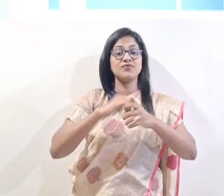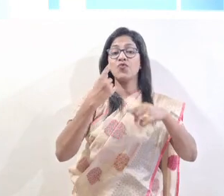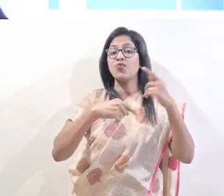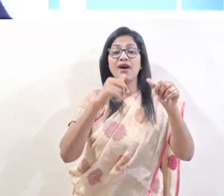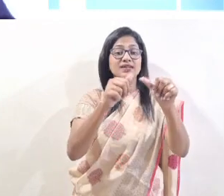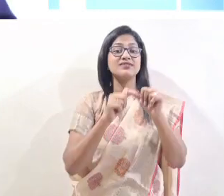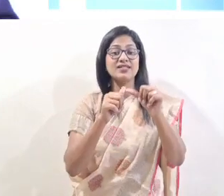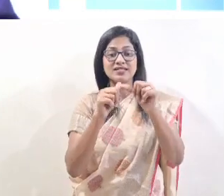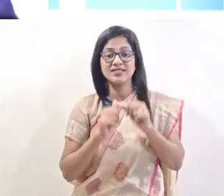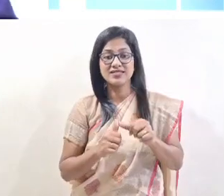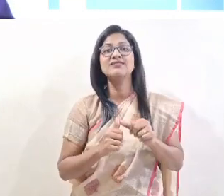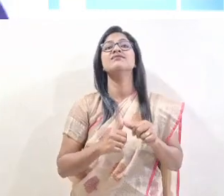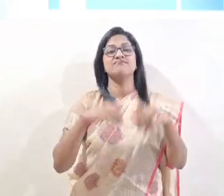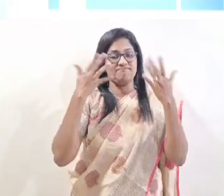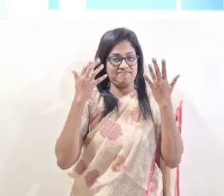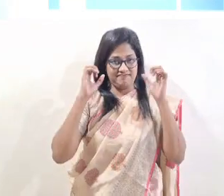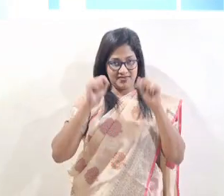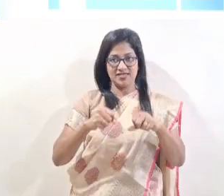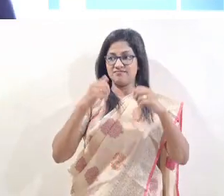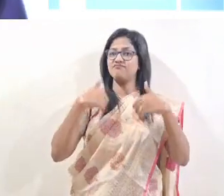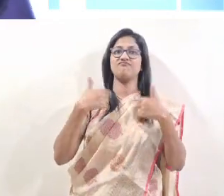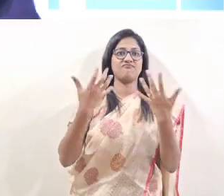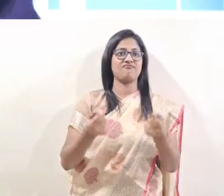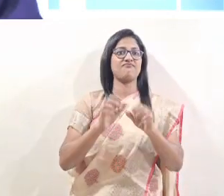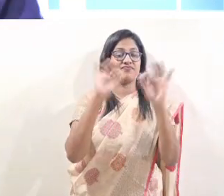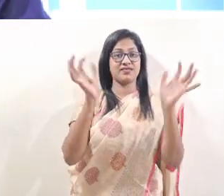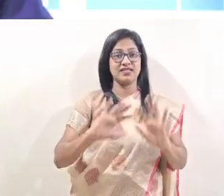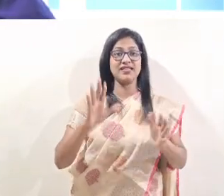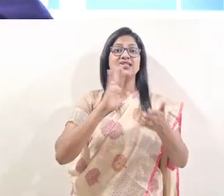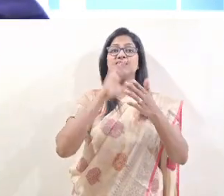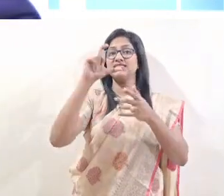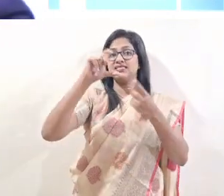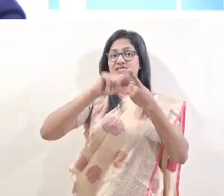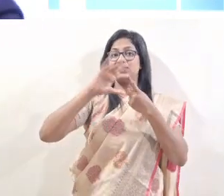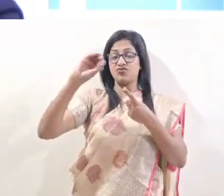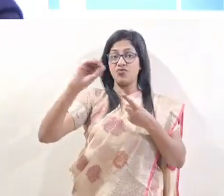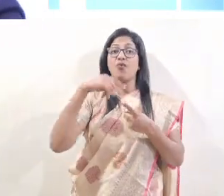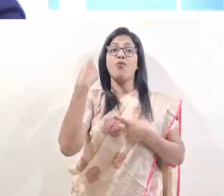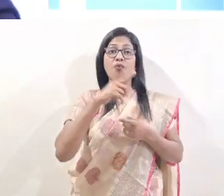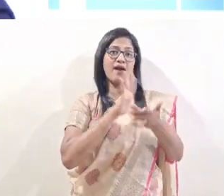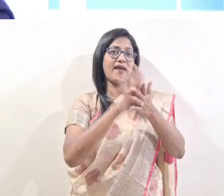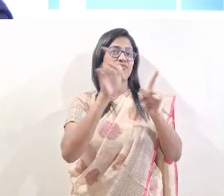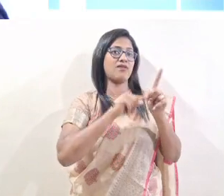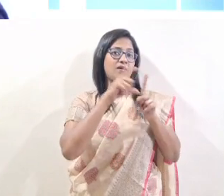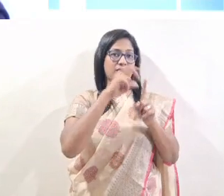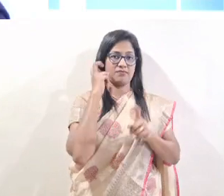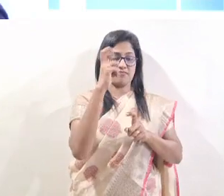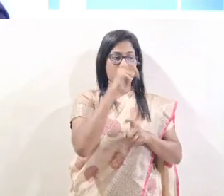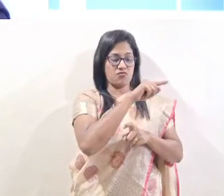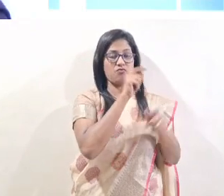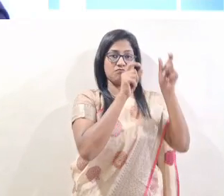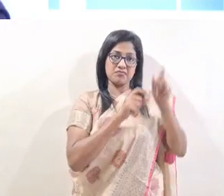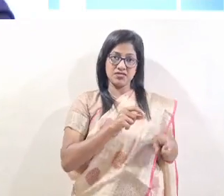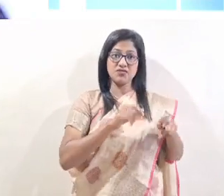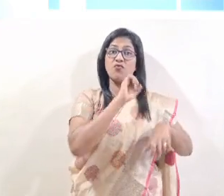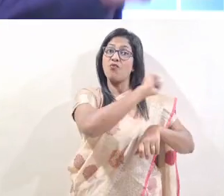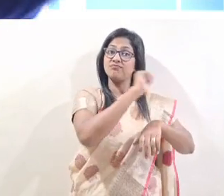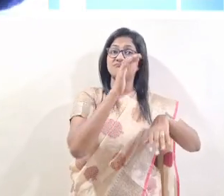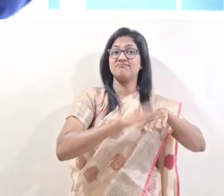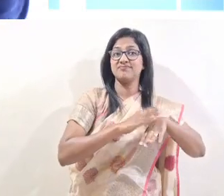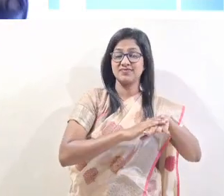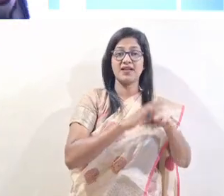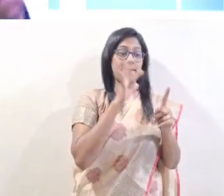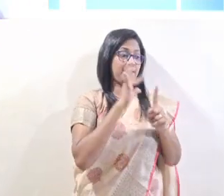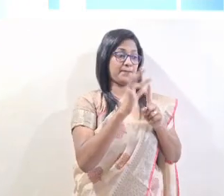Yeah, so we have it. And we are very proud to have the CEO of Hyderabad Metro with us to share his experience from